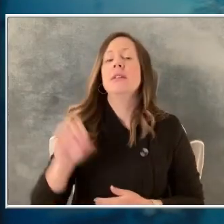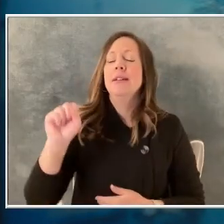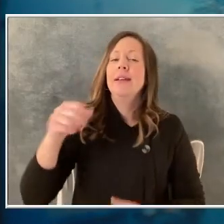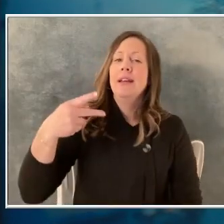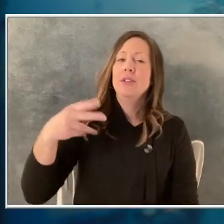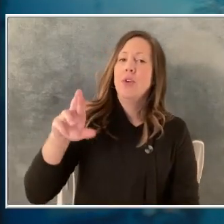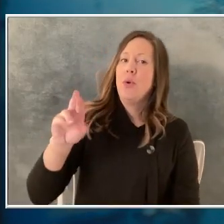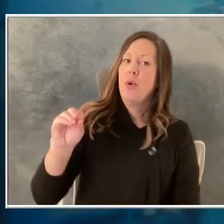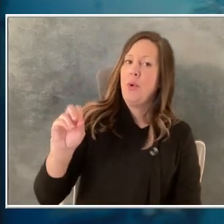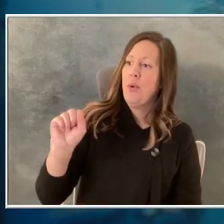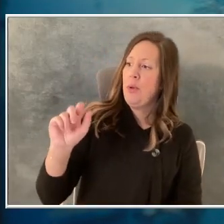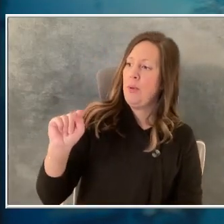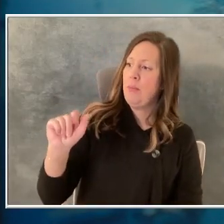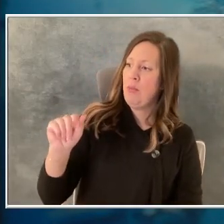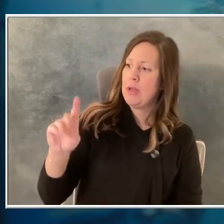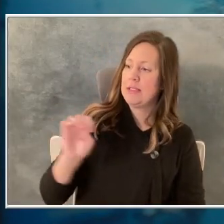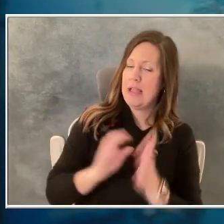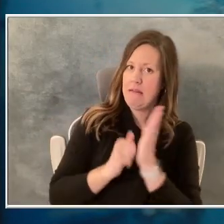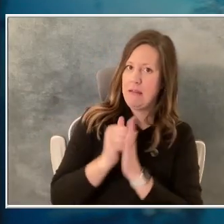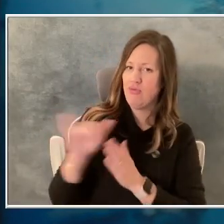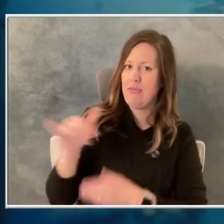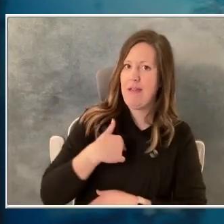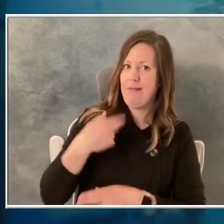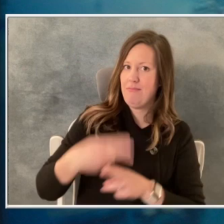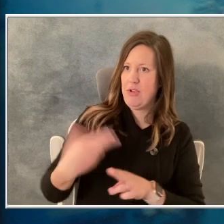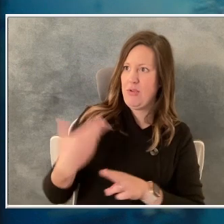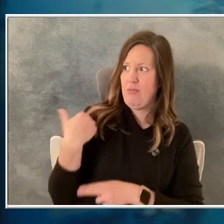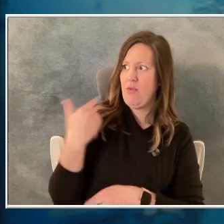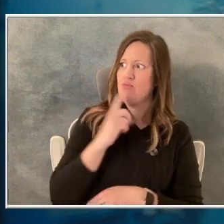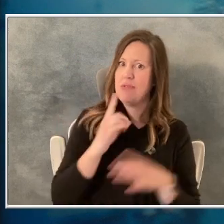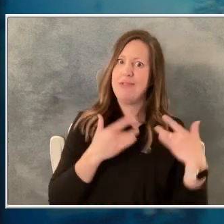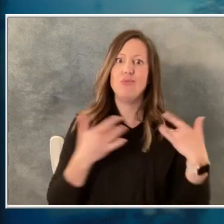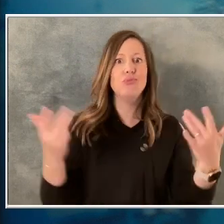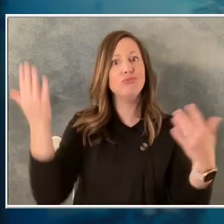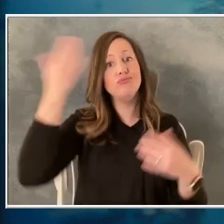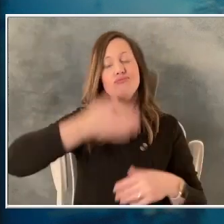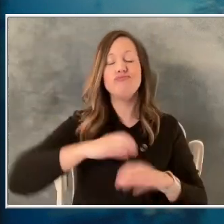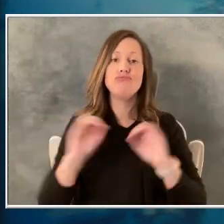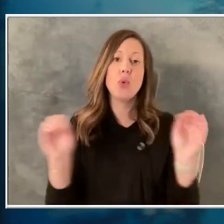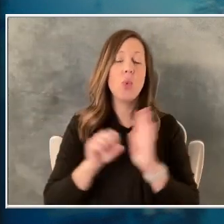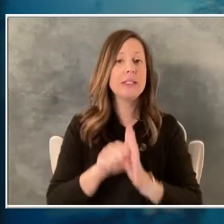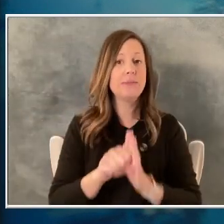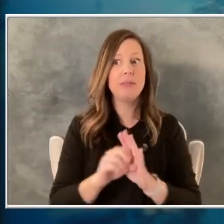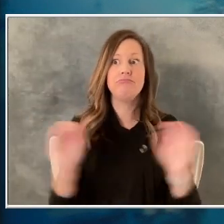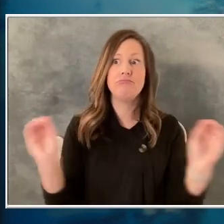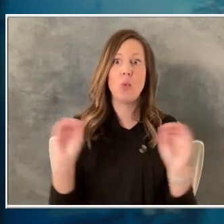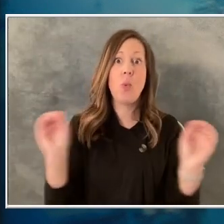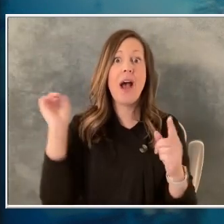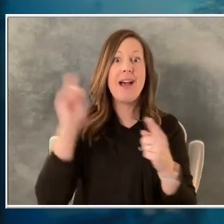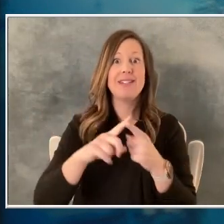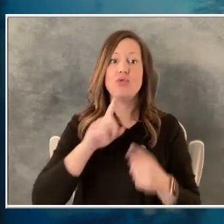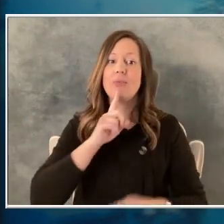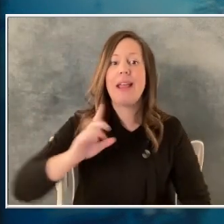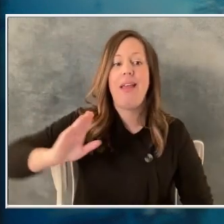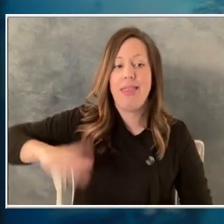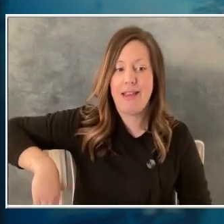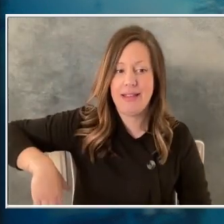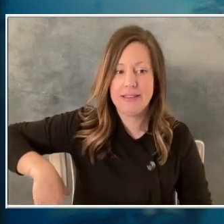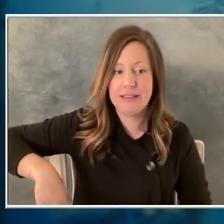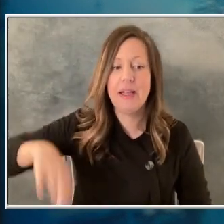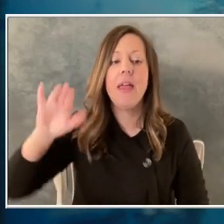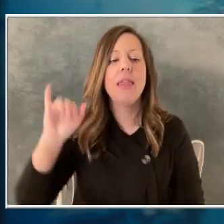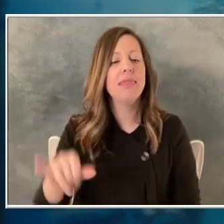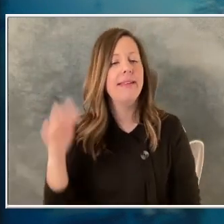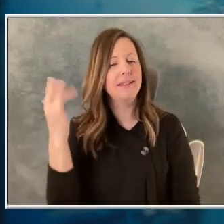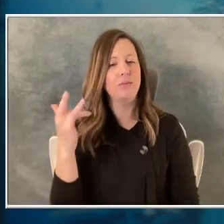before, is often silent, and so you usually have no symptoms from prostate cancer until it's way too late. That's why screening is so